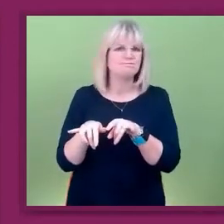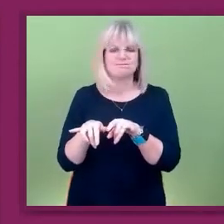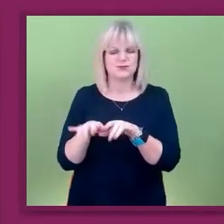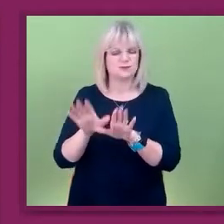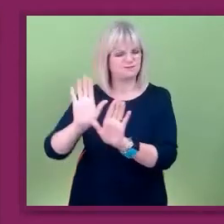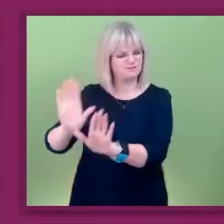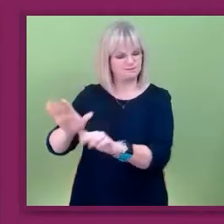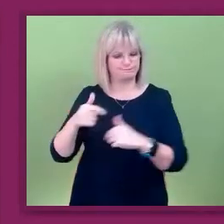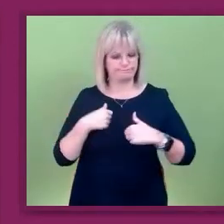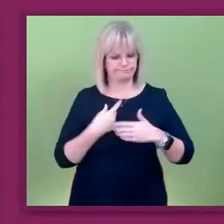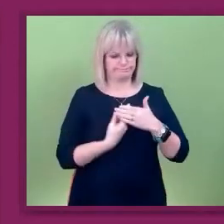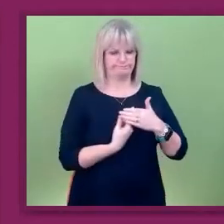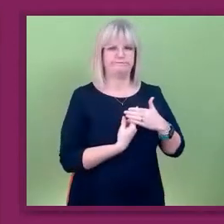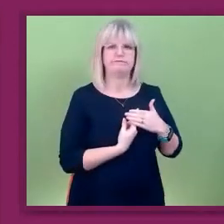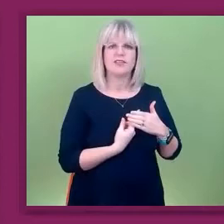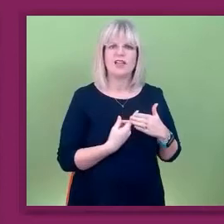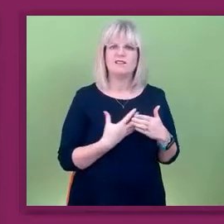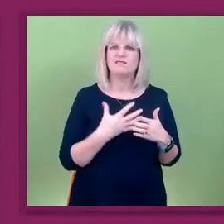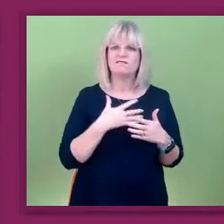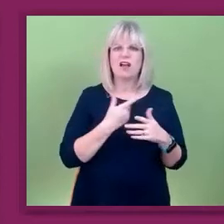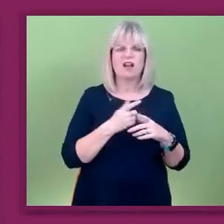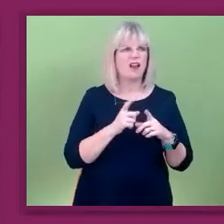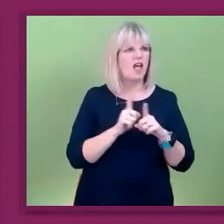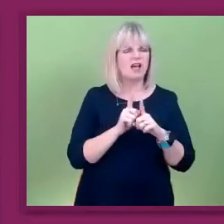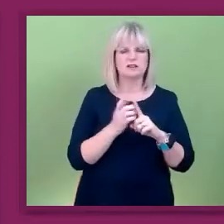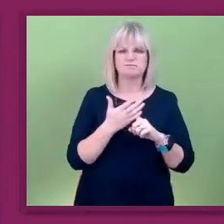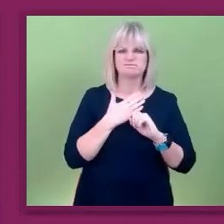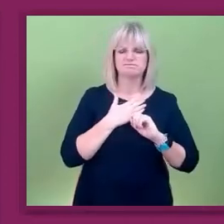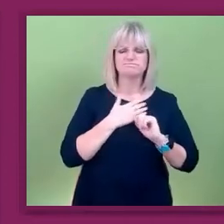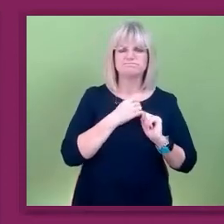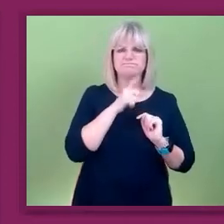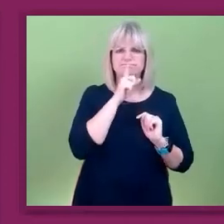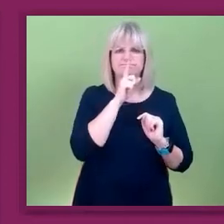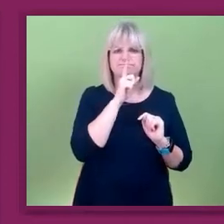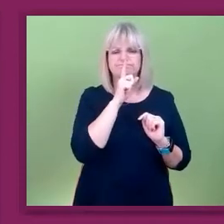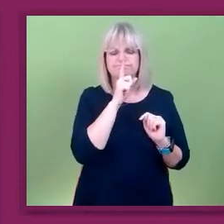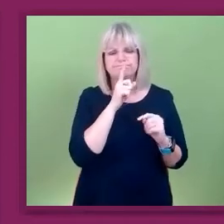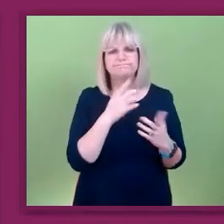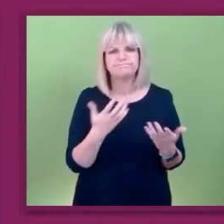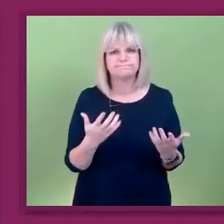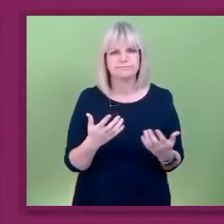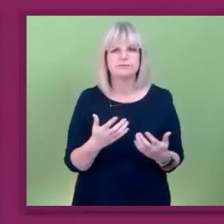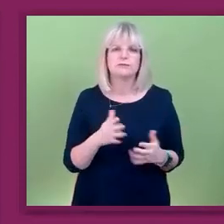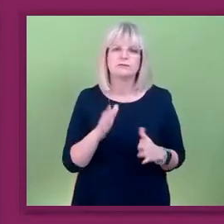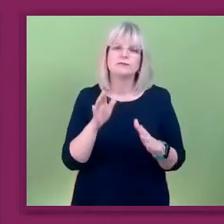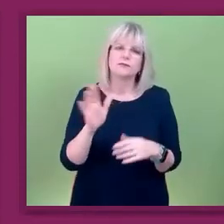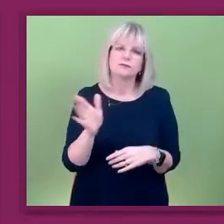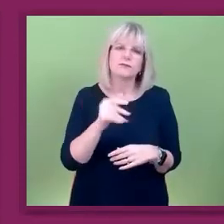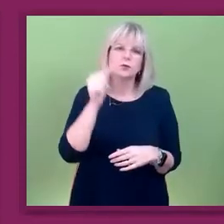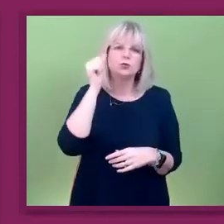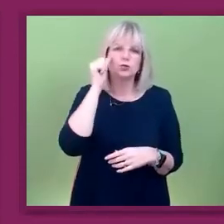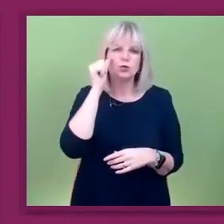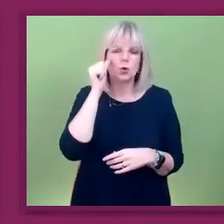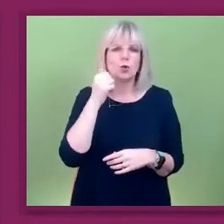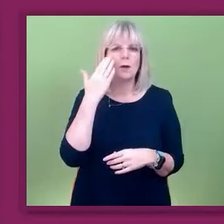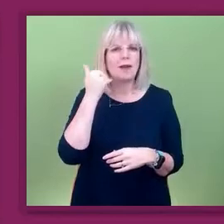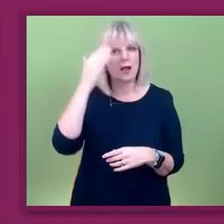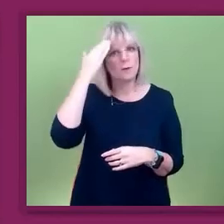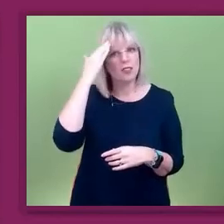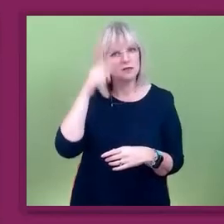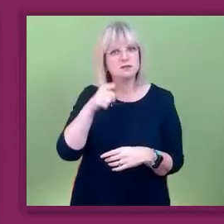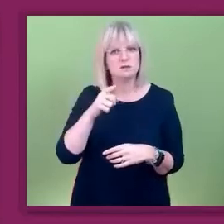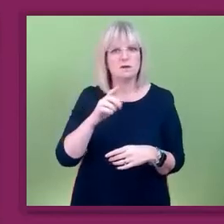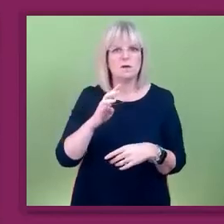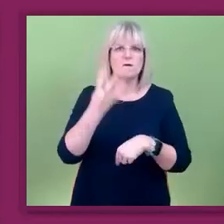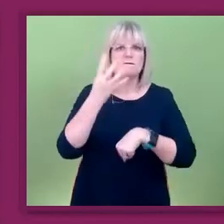being silenced. As everyone should know by now, Black mothers are 4 times more likely to